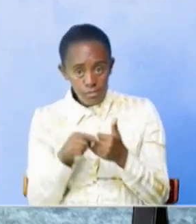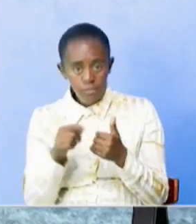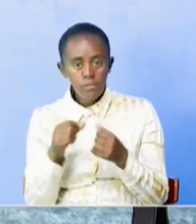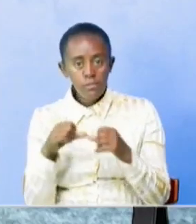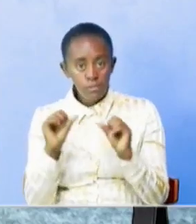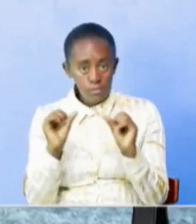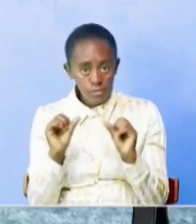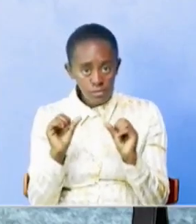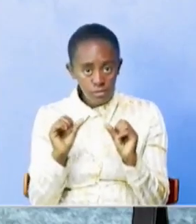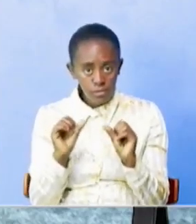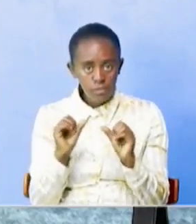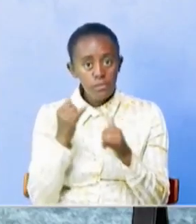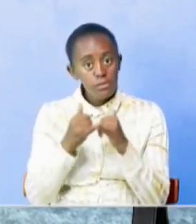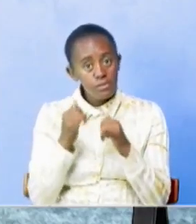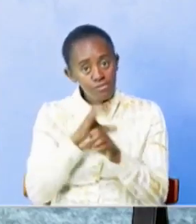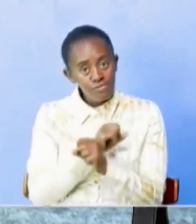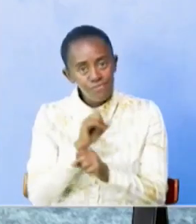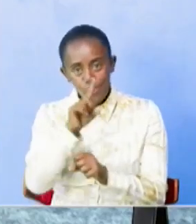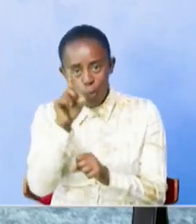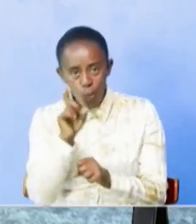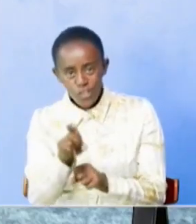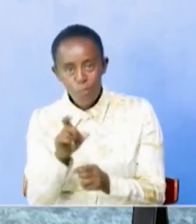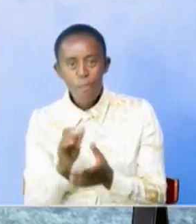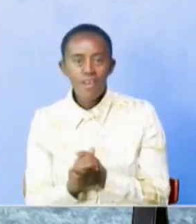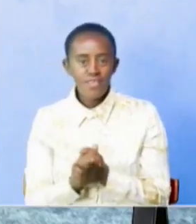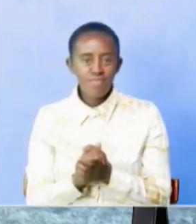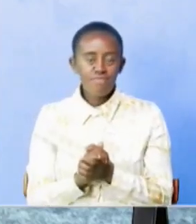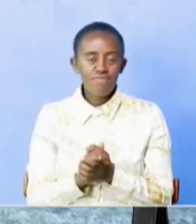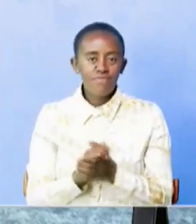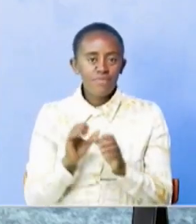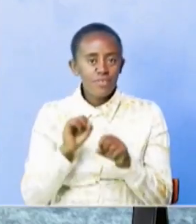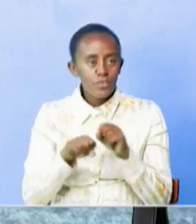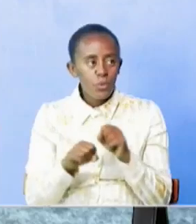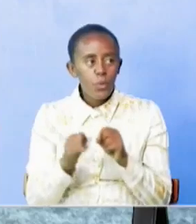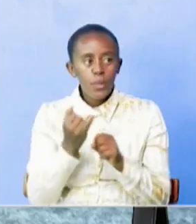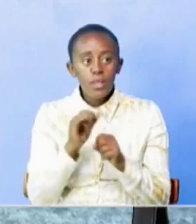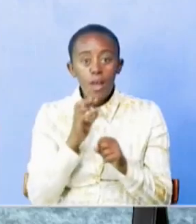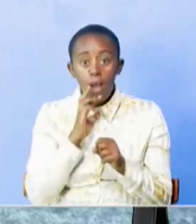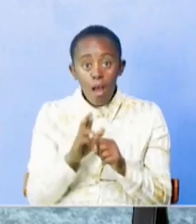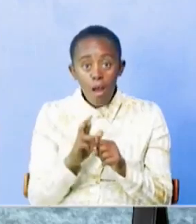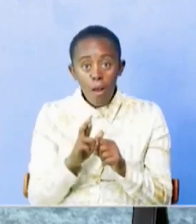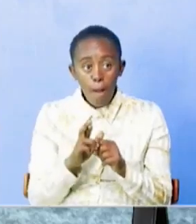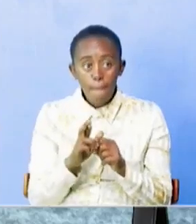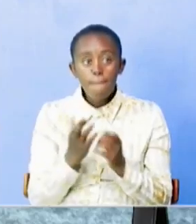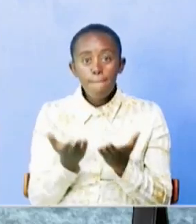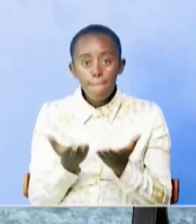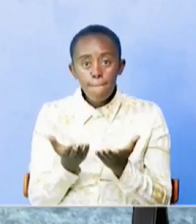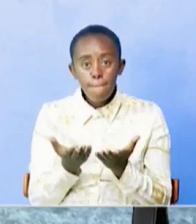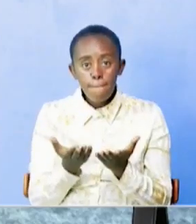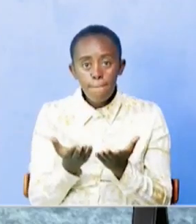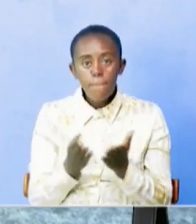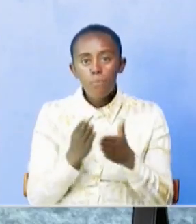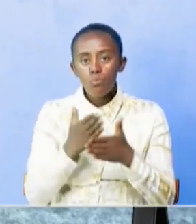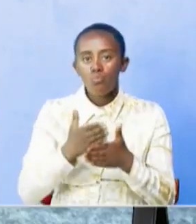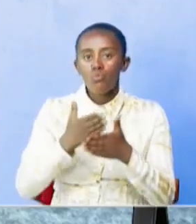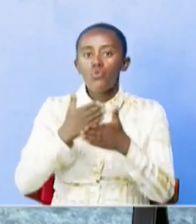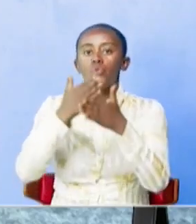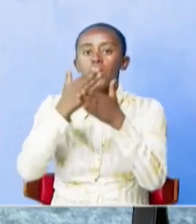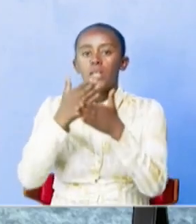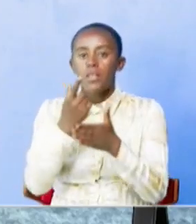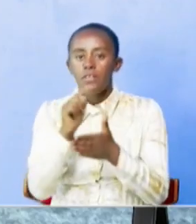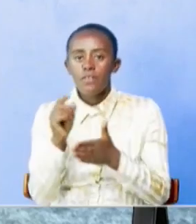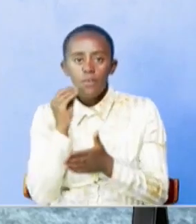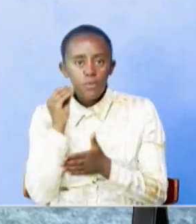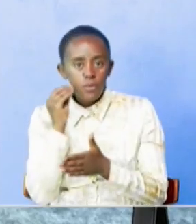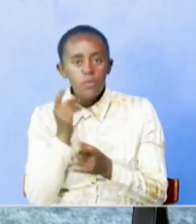then ended by a question mark. So they are building the house, aren't they?